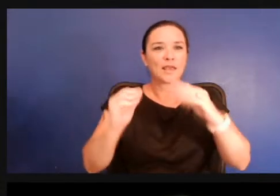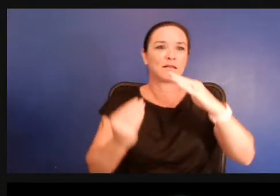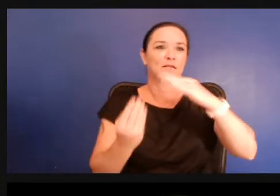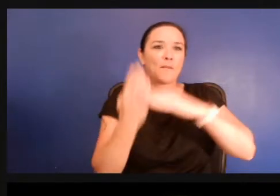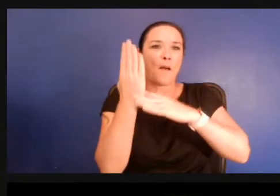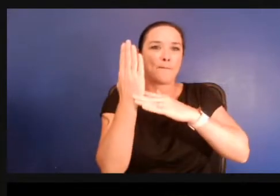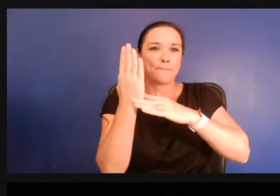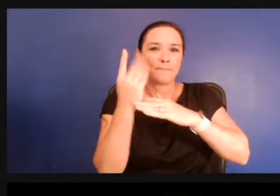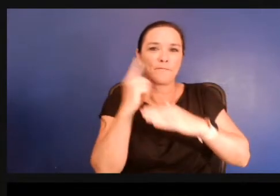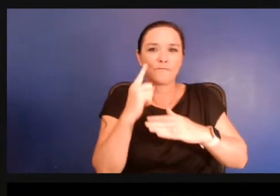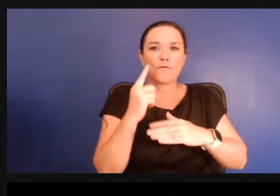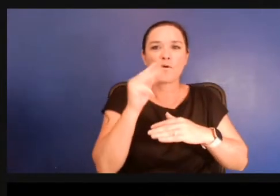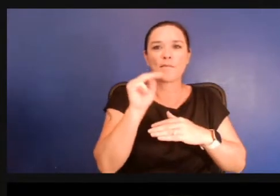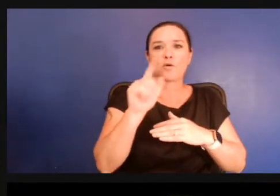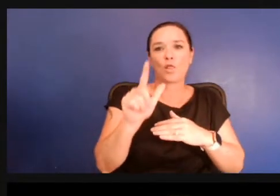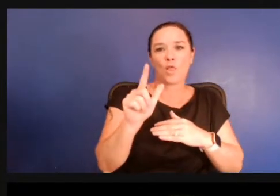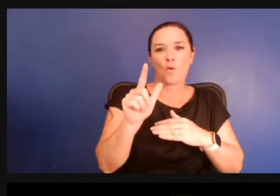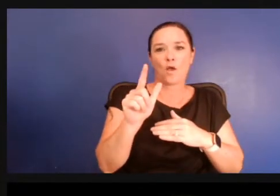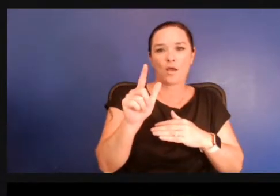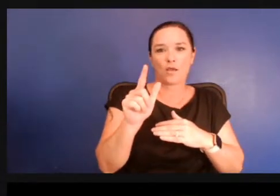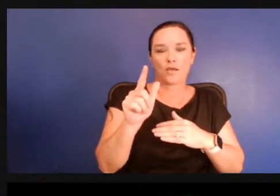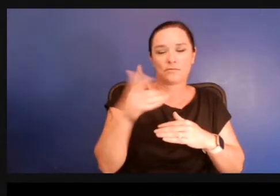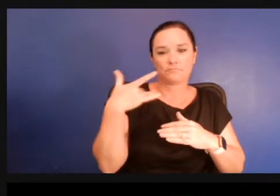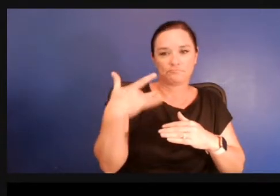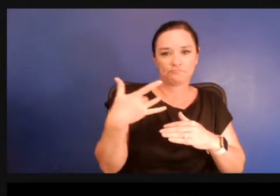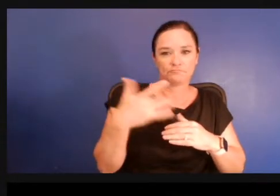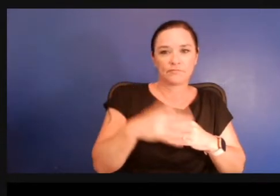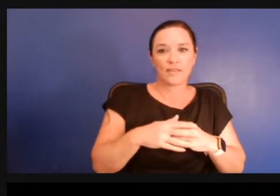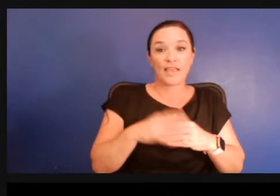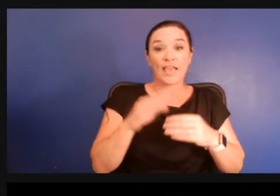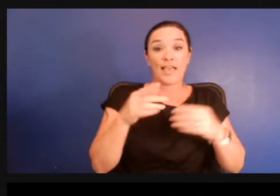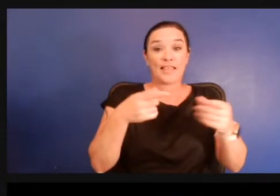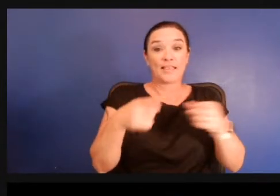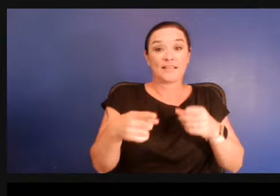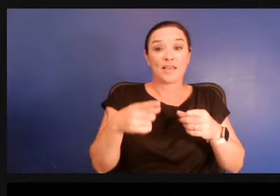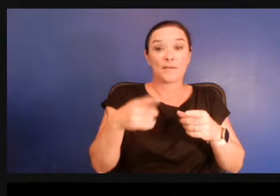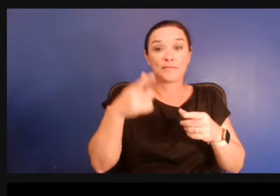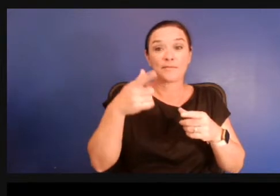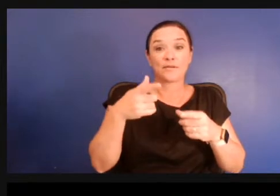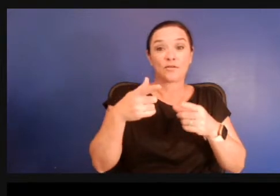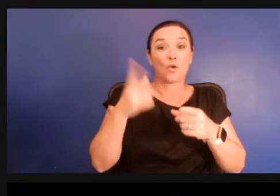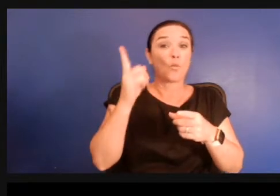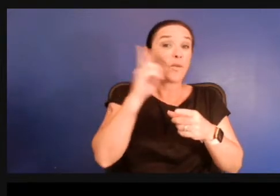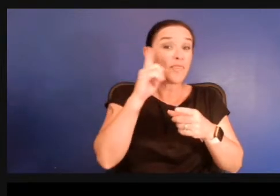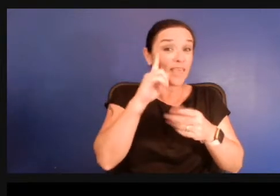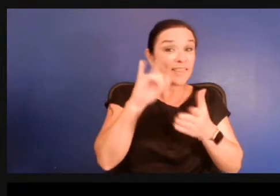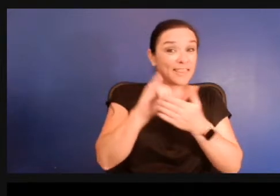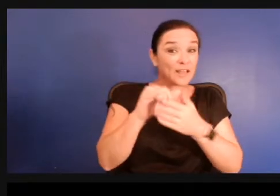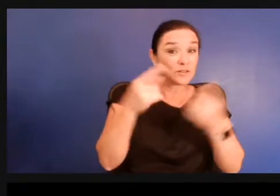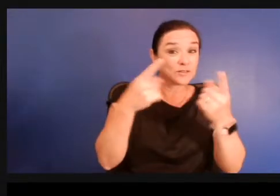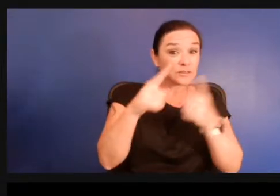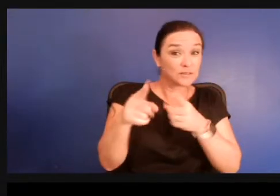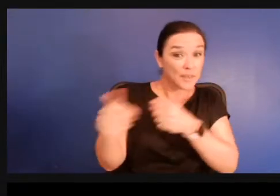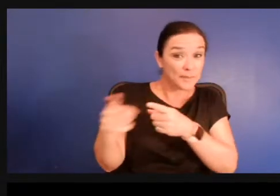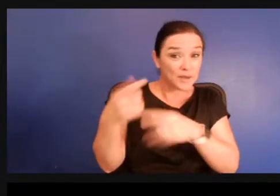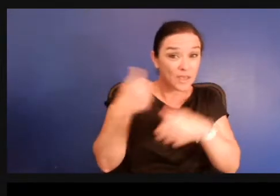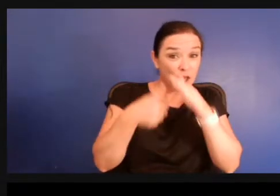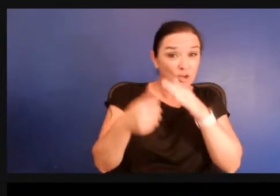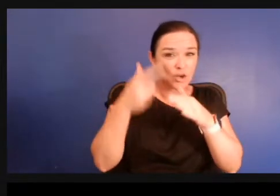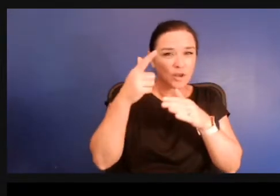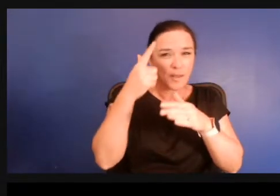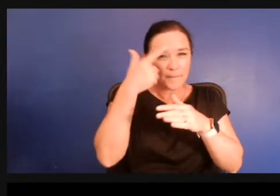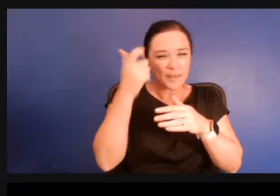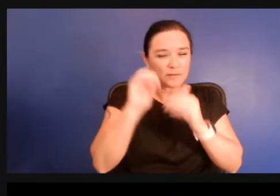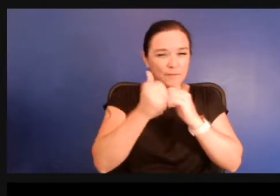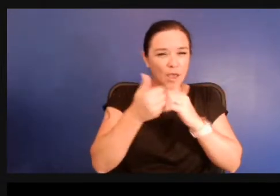mostly. And this is believed to be the case due to the pattern of earthquakes that are seen at depth and